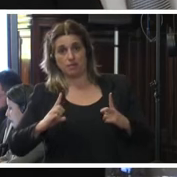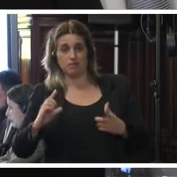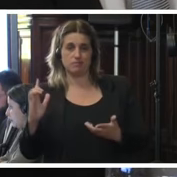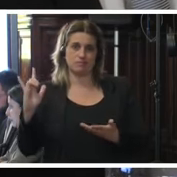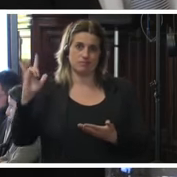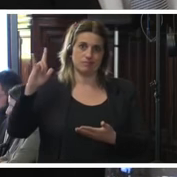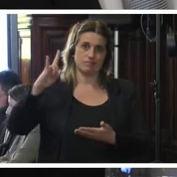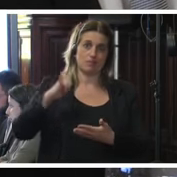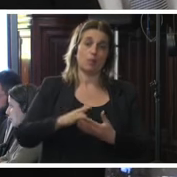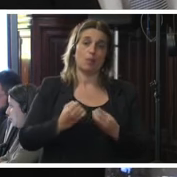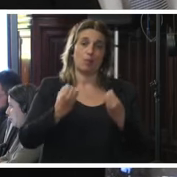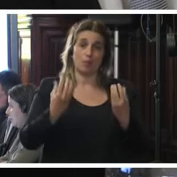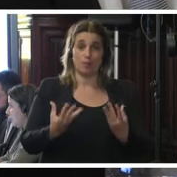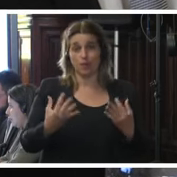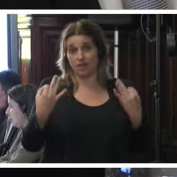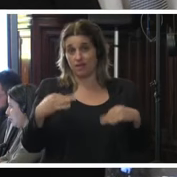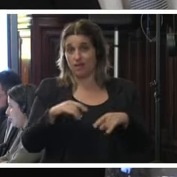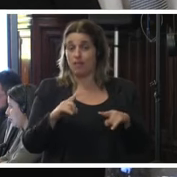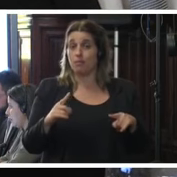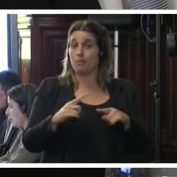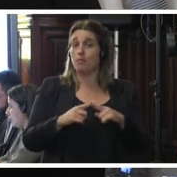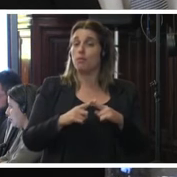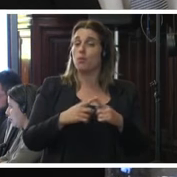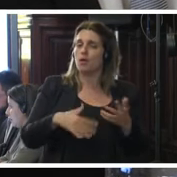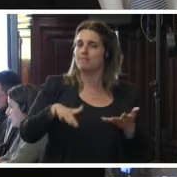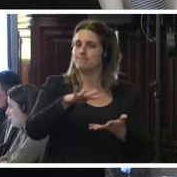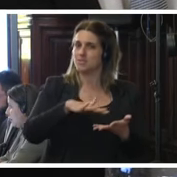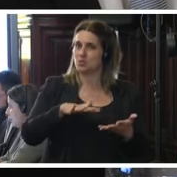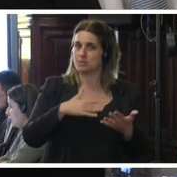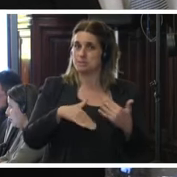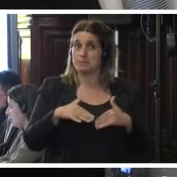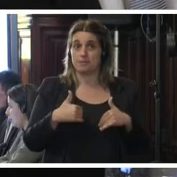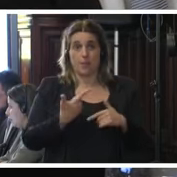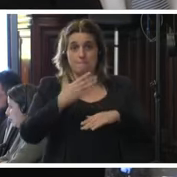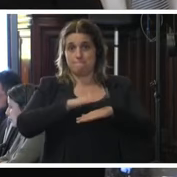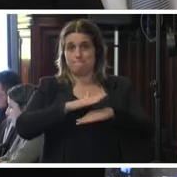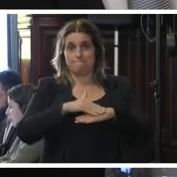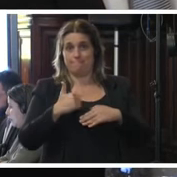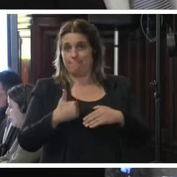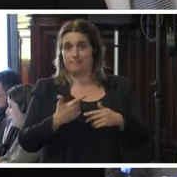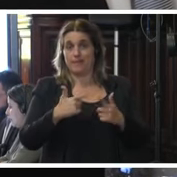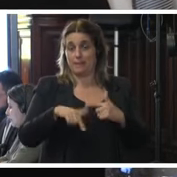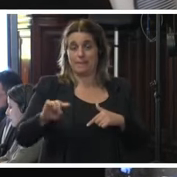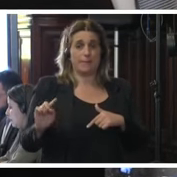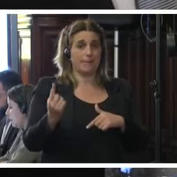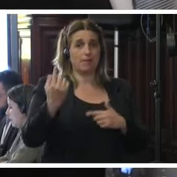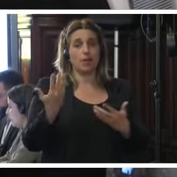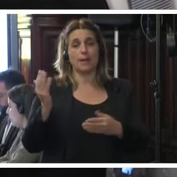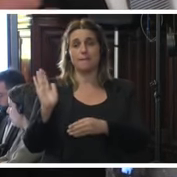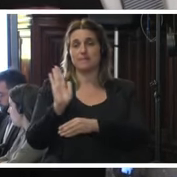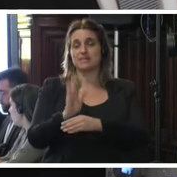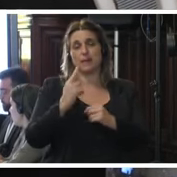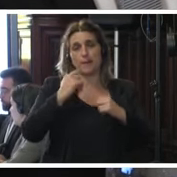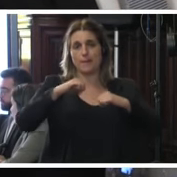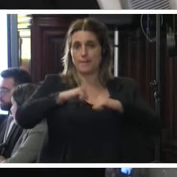was well beyond our capacity, so thank you. First of all, I'd like to introduce the members of our delegation. We